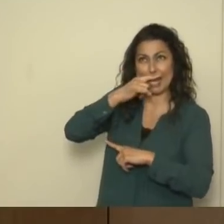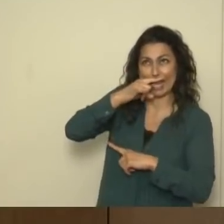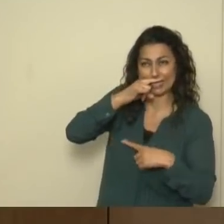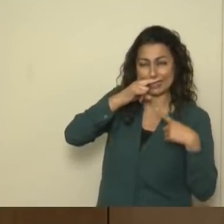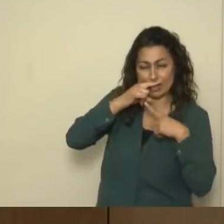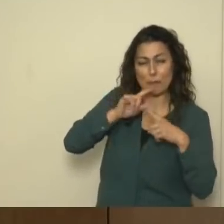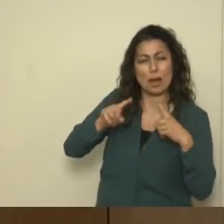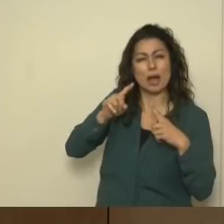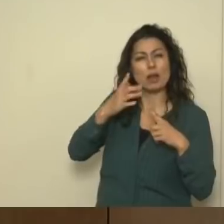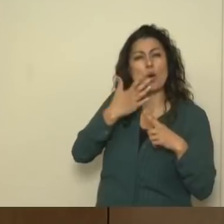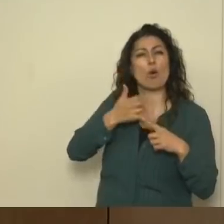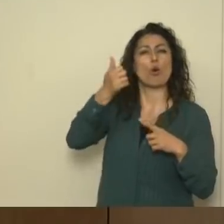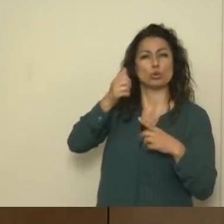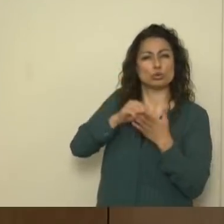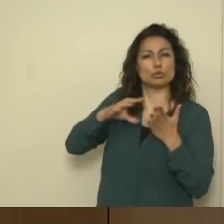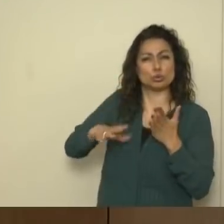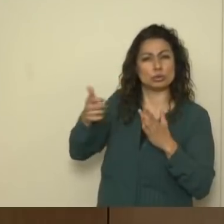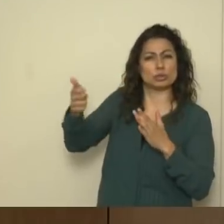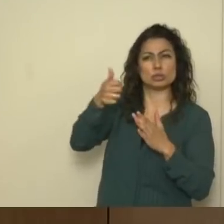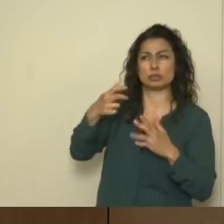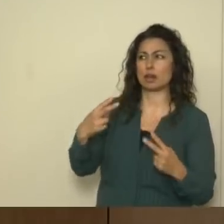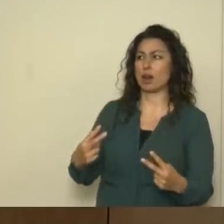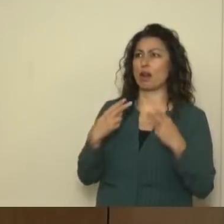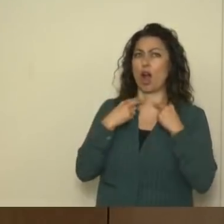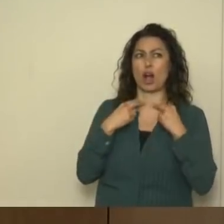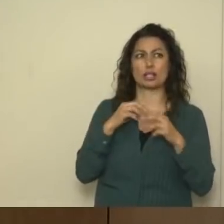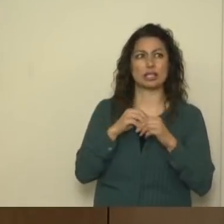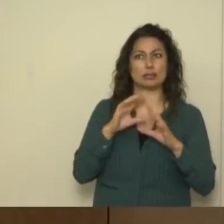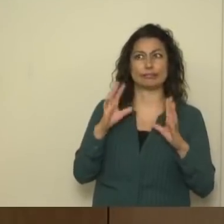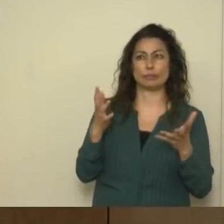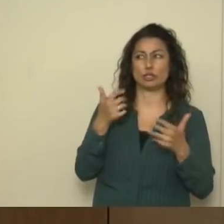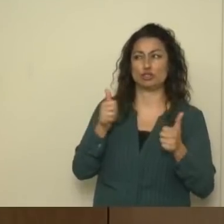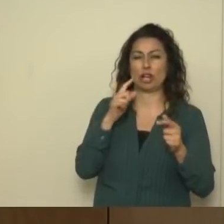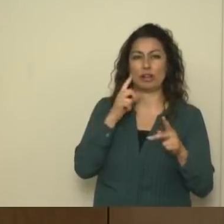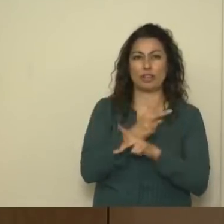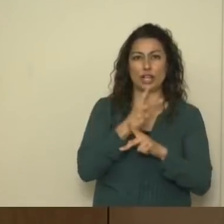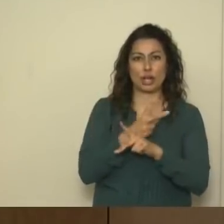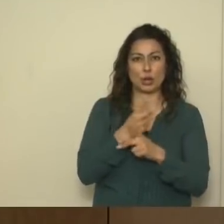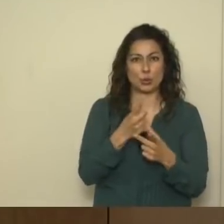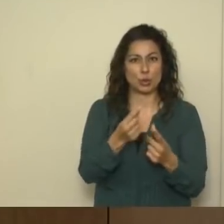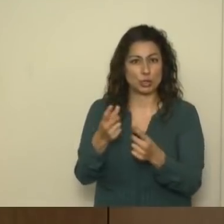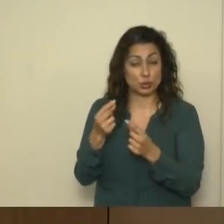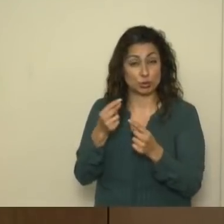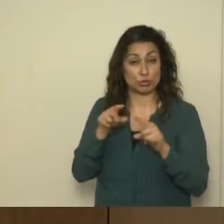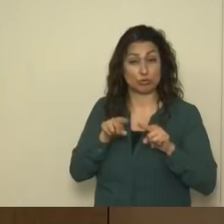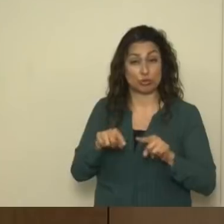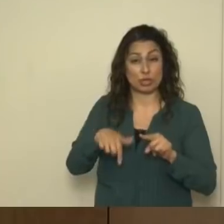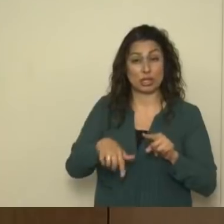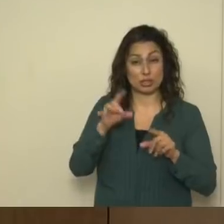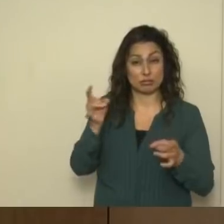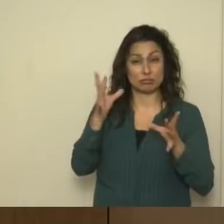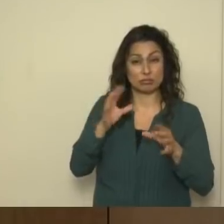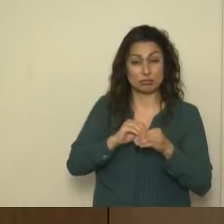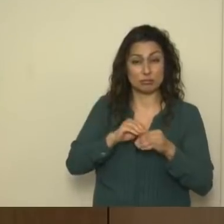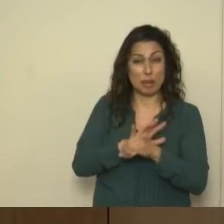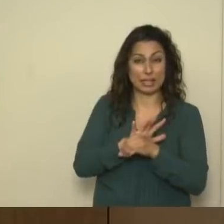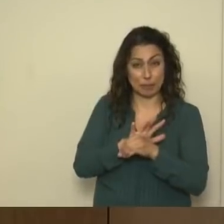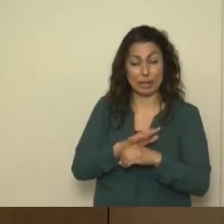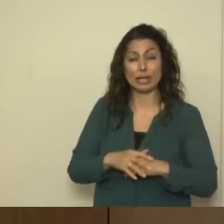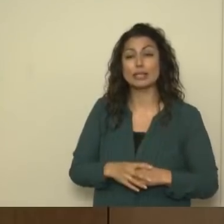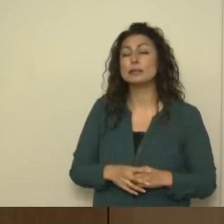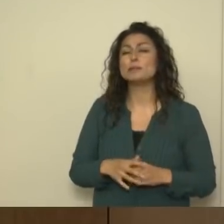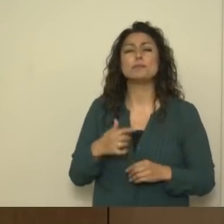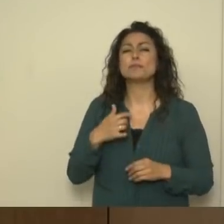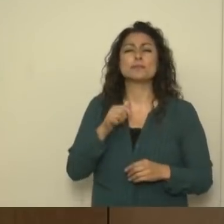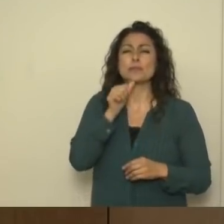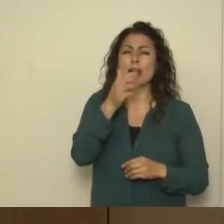caught in the entire world trying to figure out what to do in a pandemic. It is